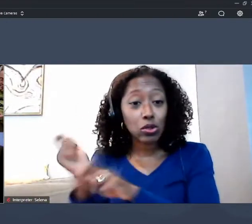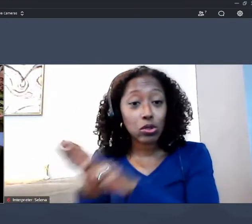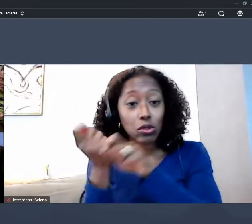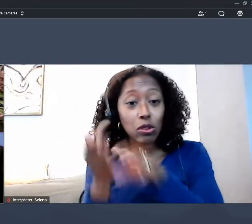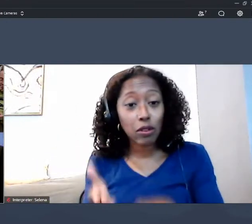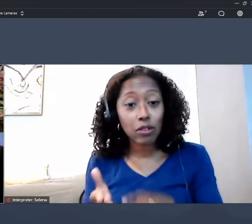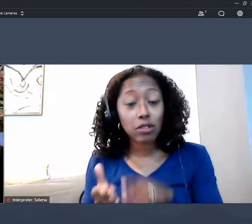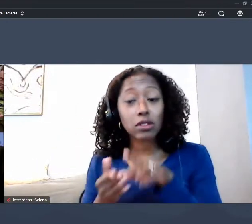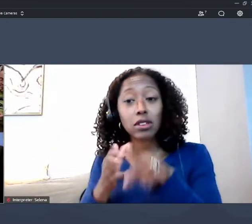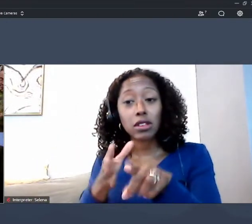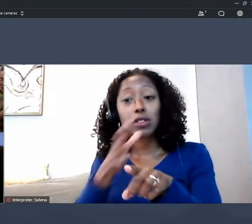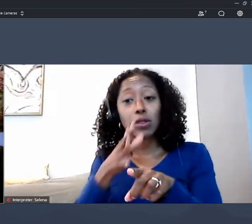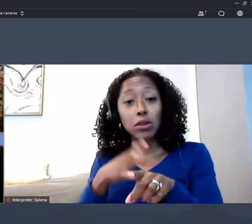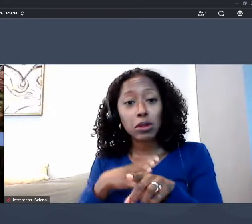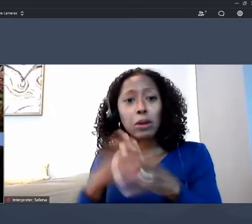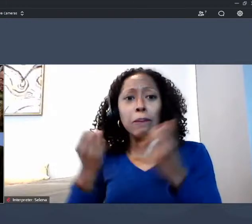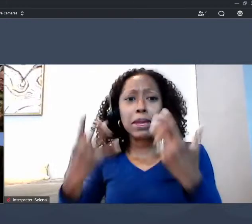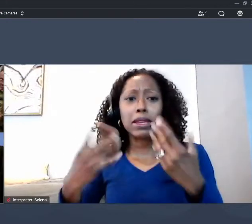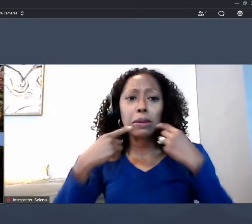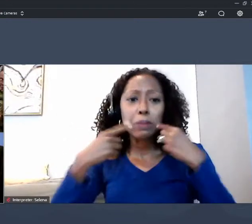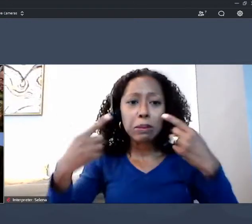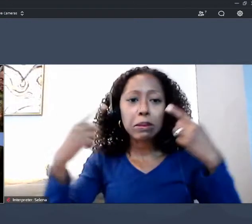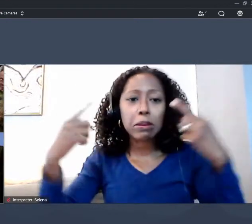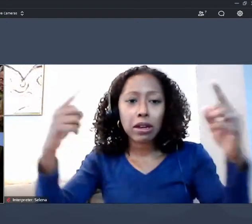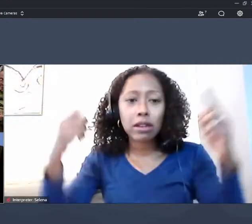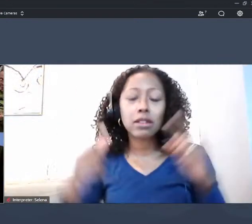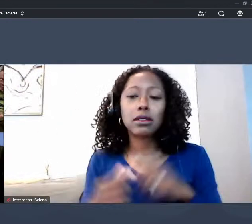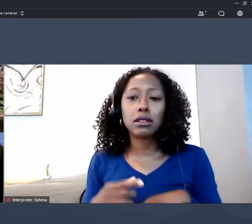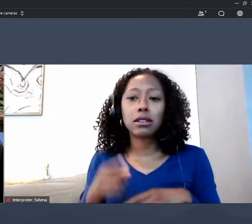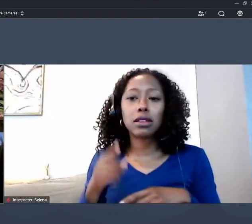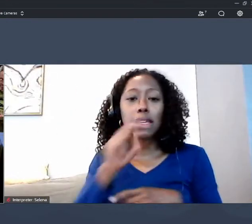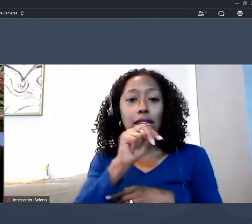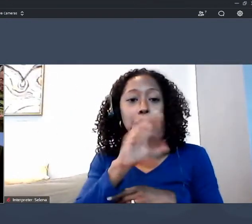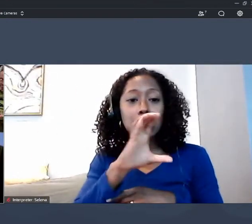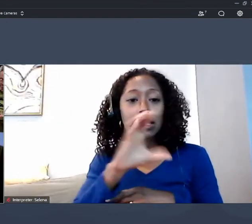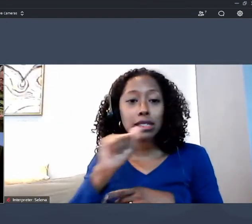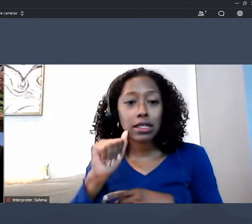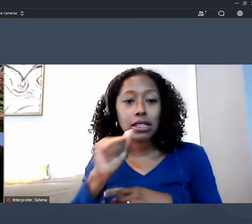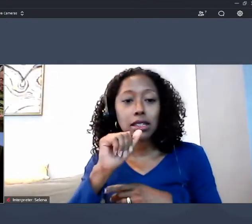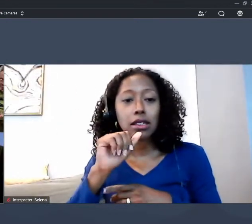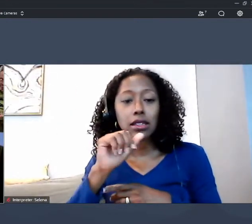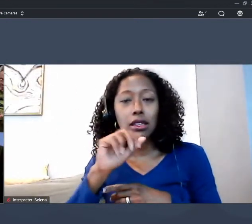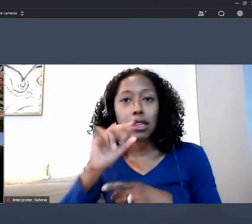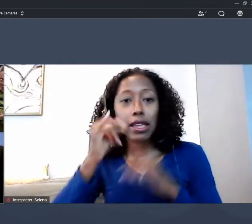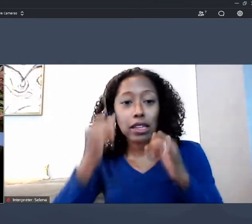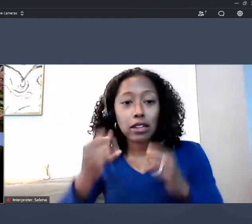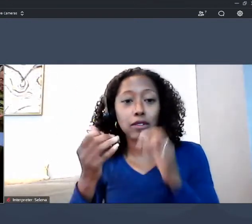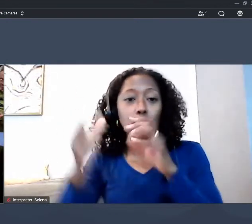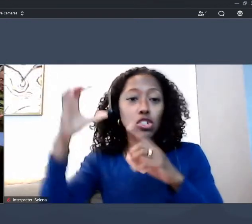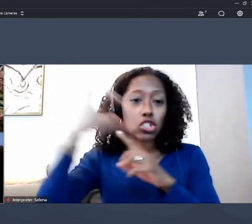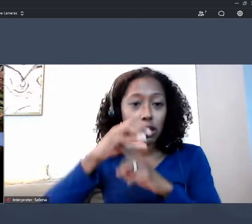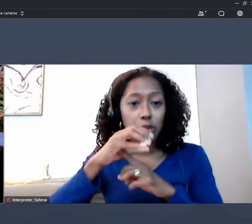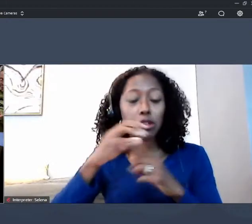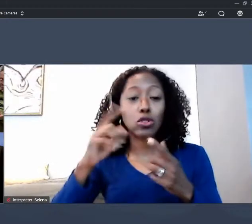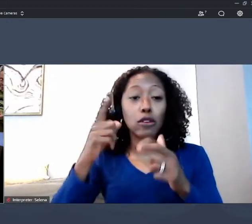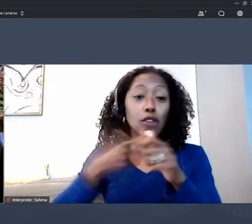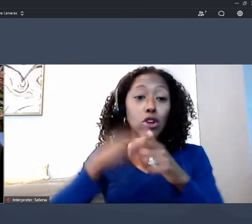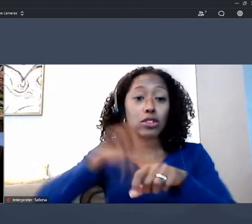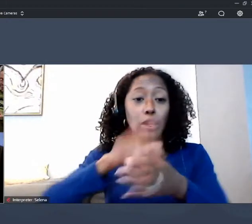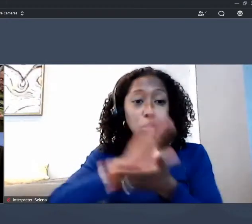lady has accomplished. NCAA Individual Champion, first in school history.